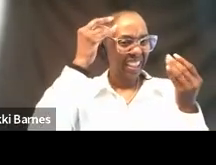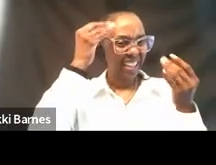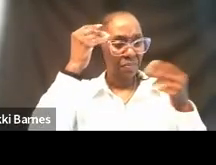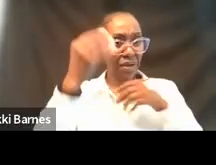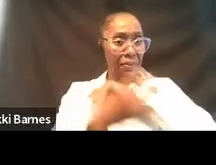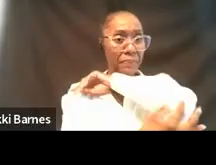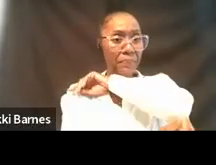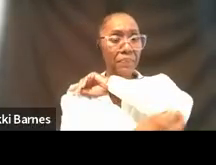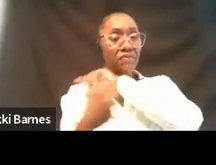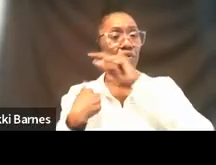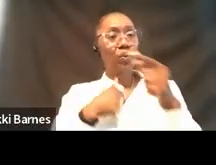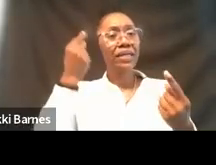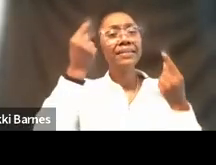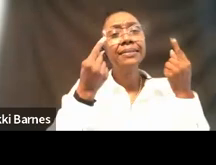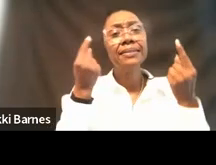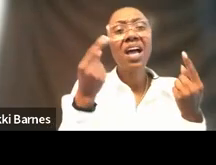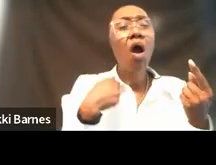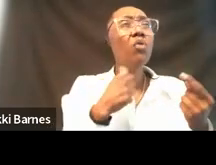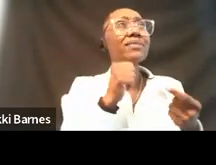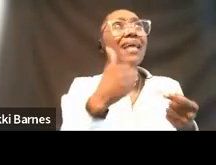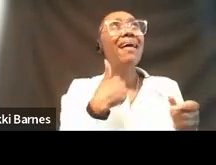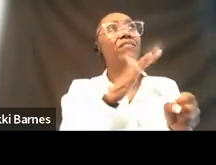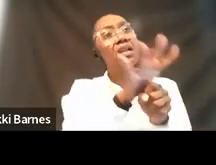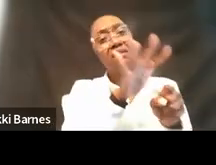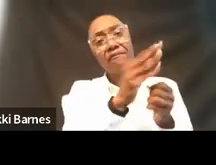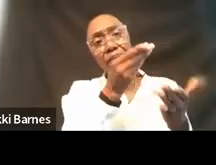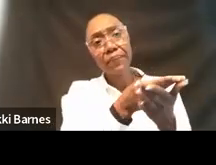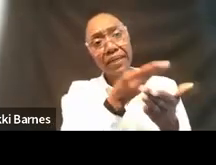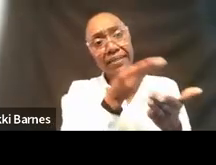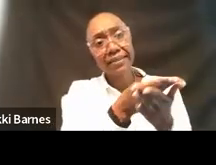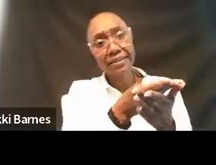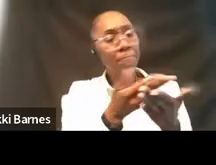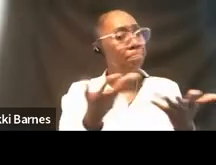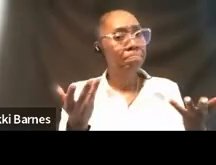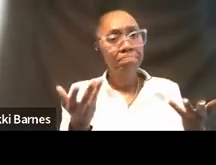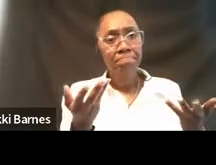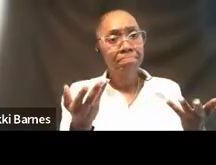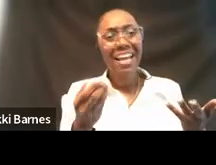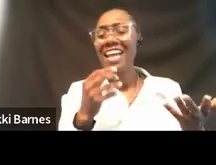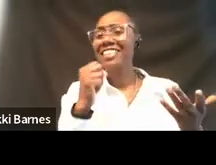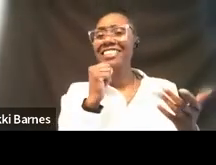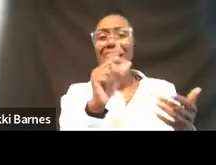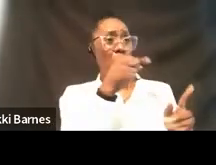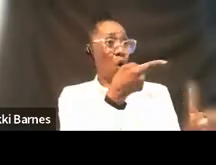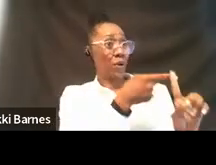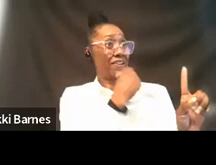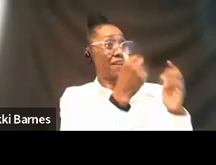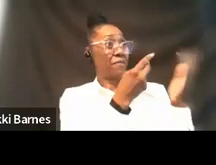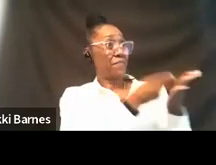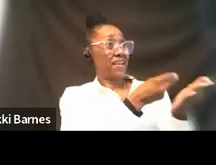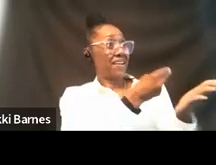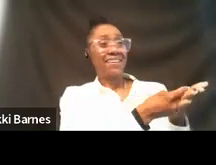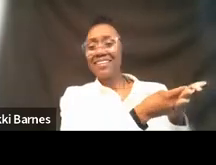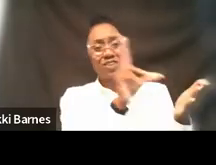only considering that like, oh, it's just not having enough money. It's more than just not having enough money. It's also the reason why you don't have the